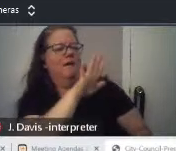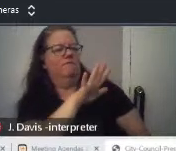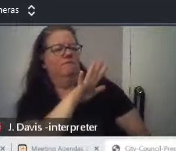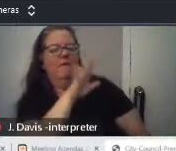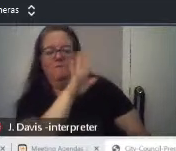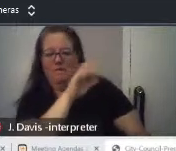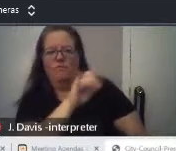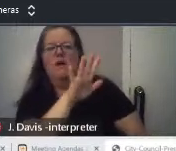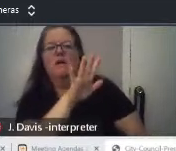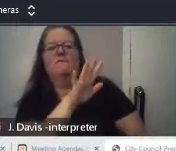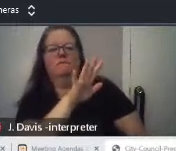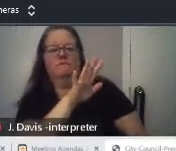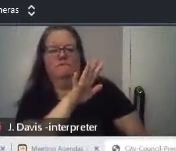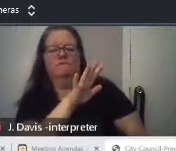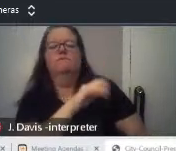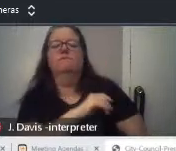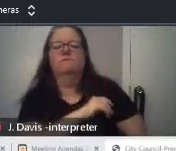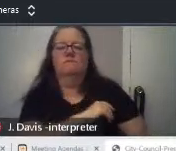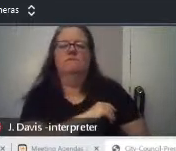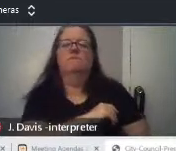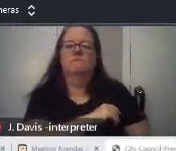5.5.